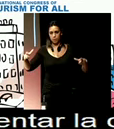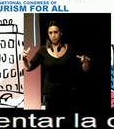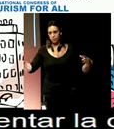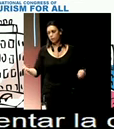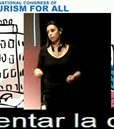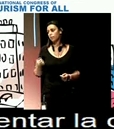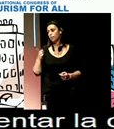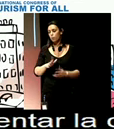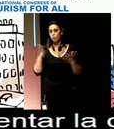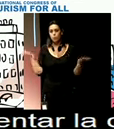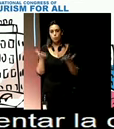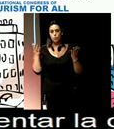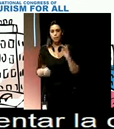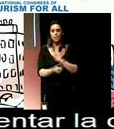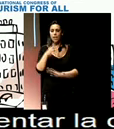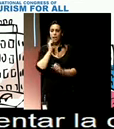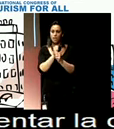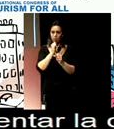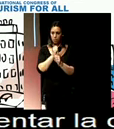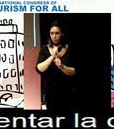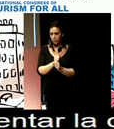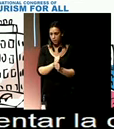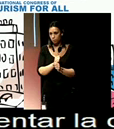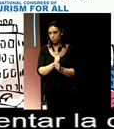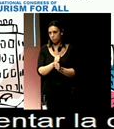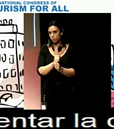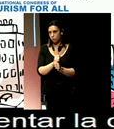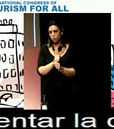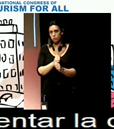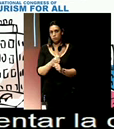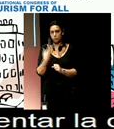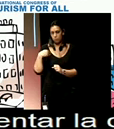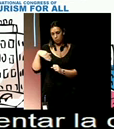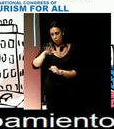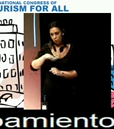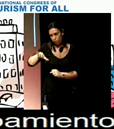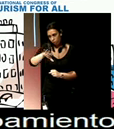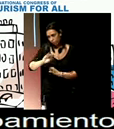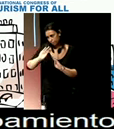and tourist services, boost job creations in the area,